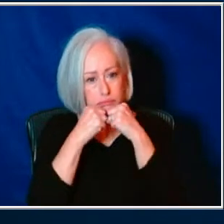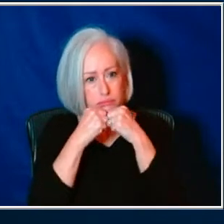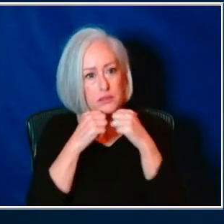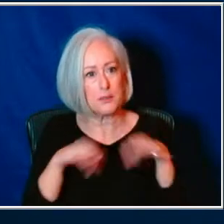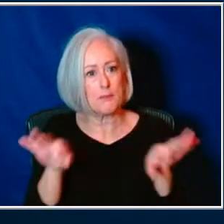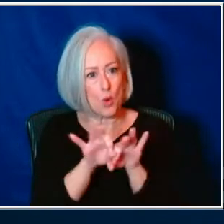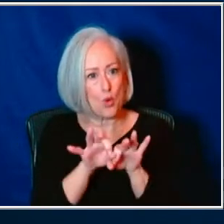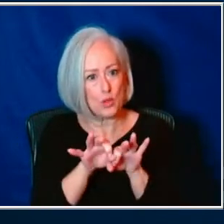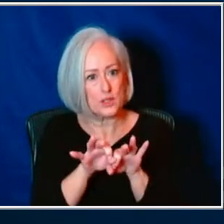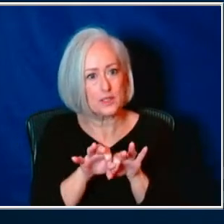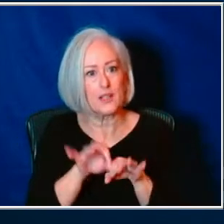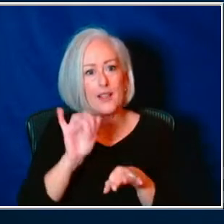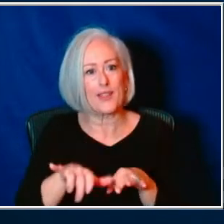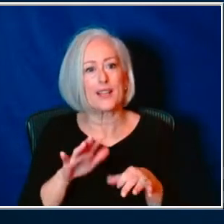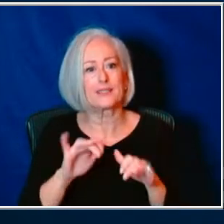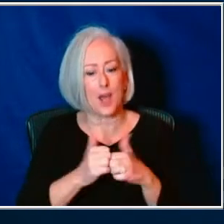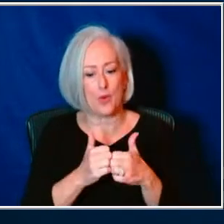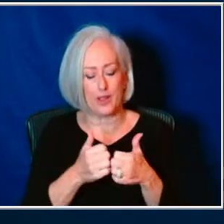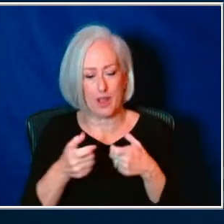everything else we do. So